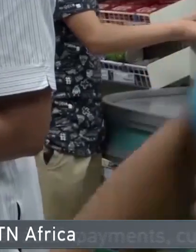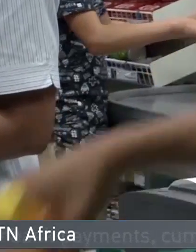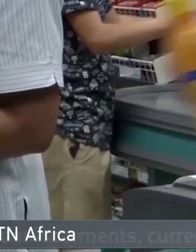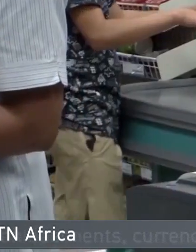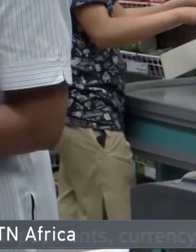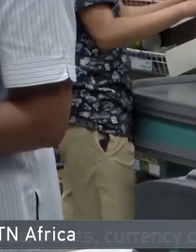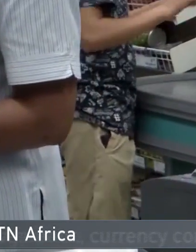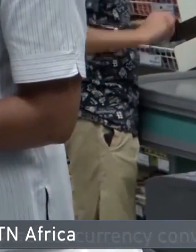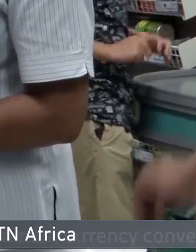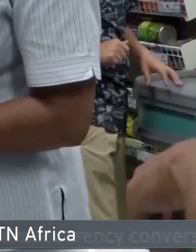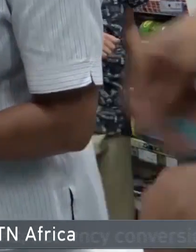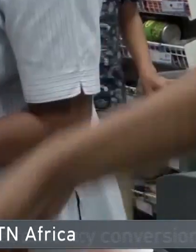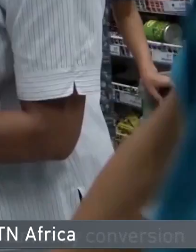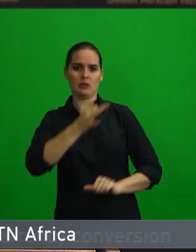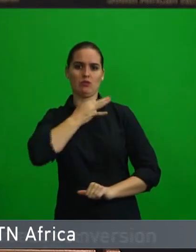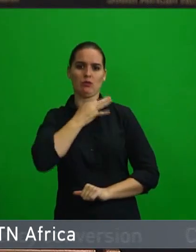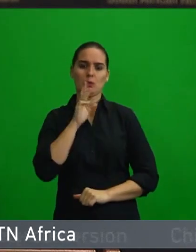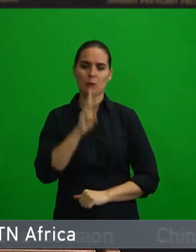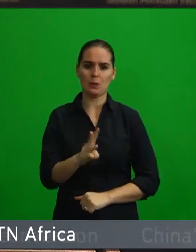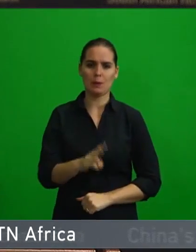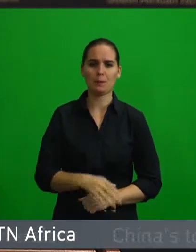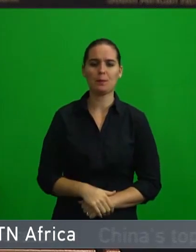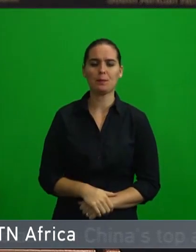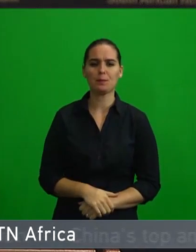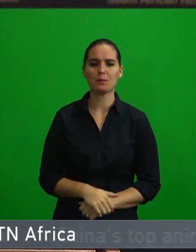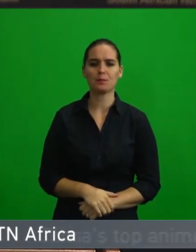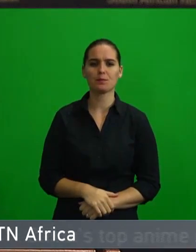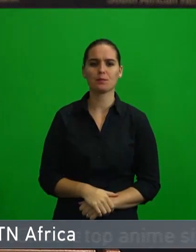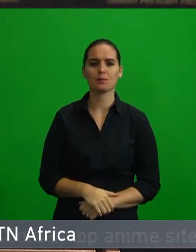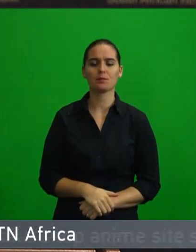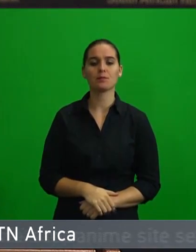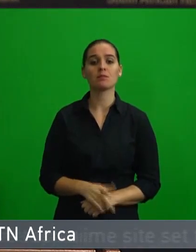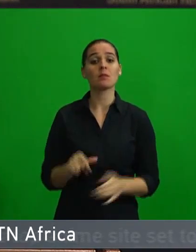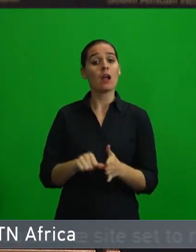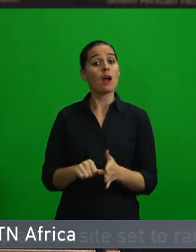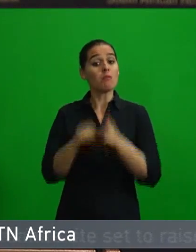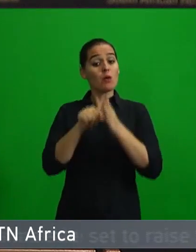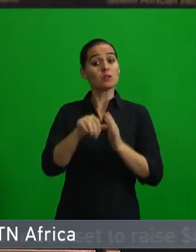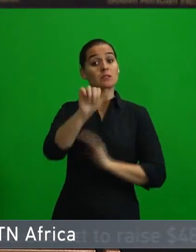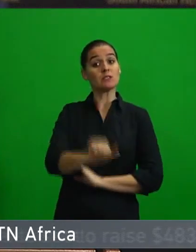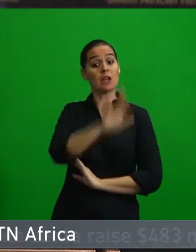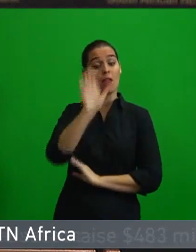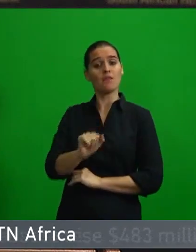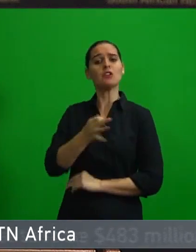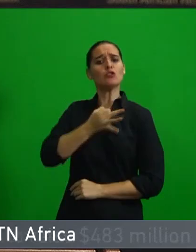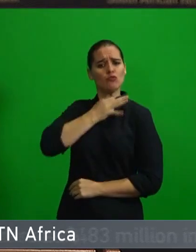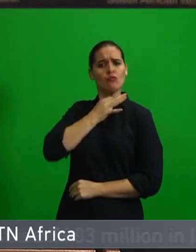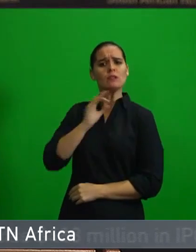be more or less evenly balanced. Some of the key domestic risks and uncertainties